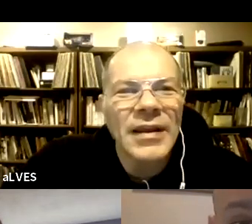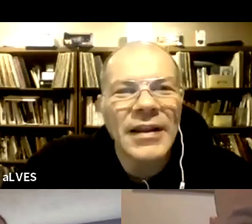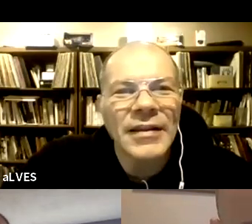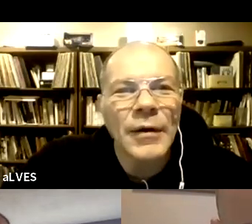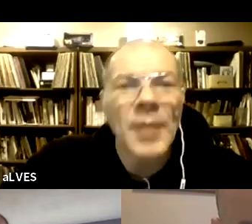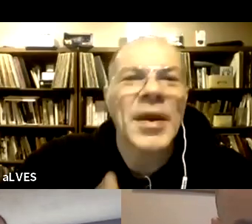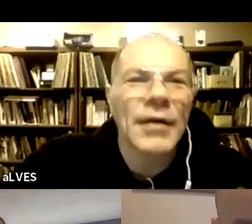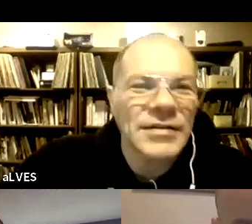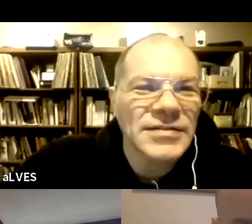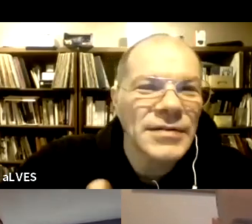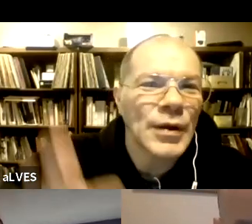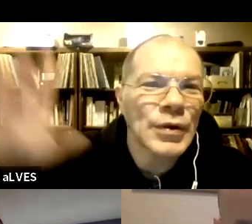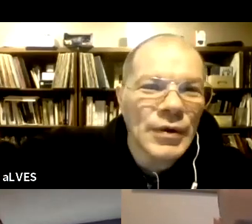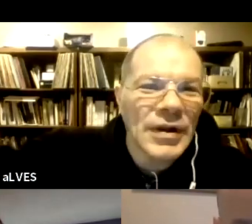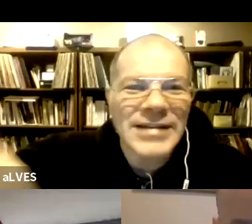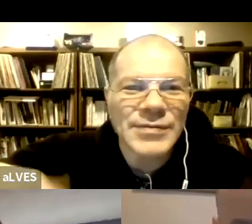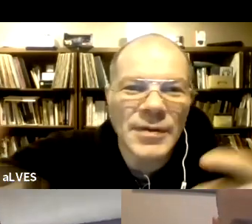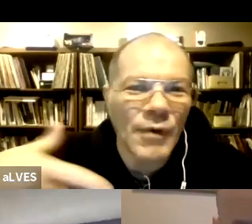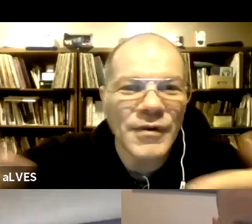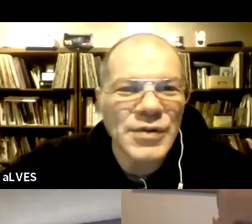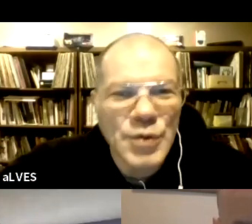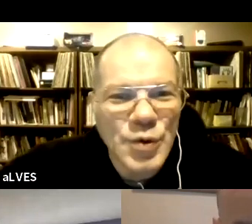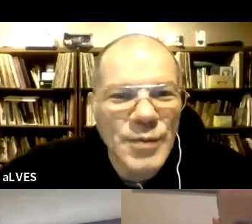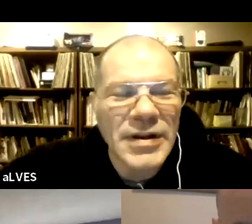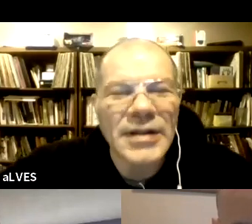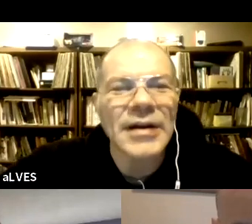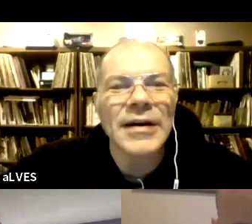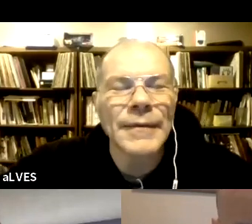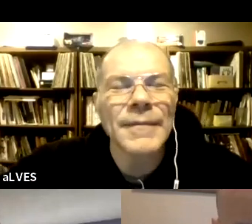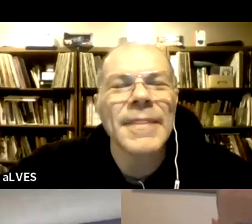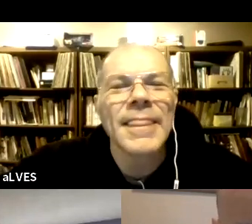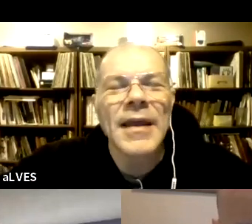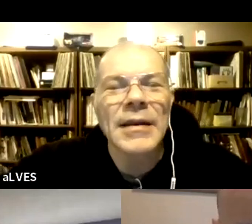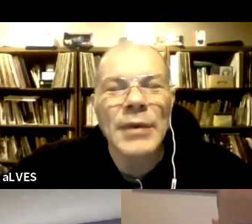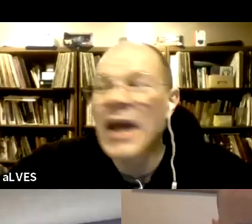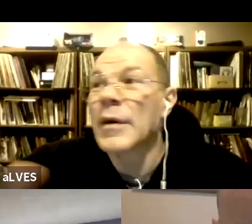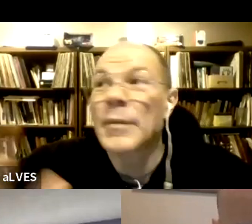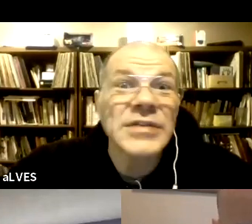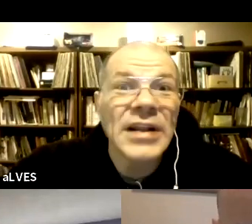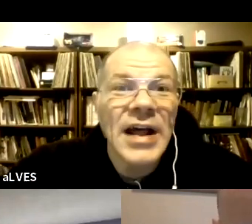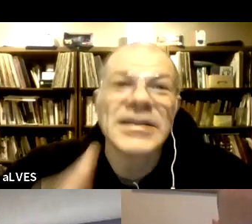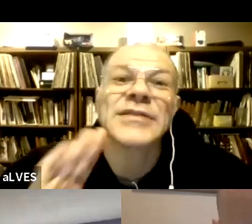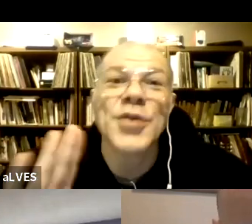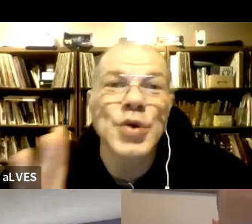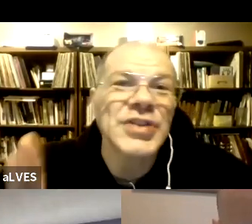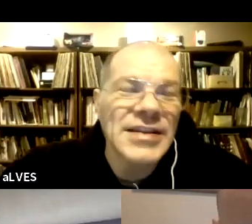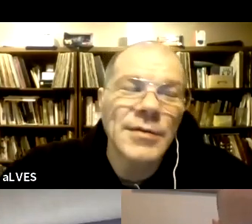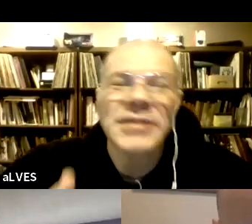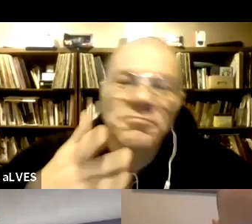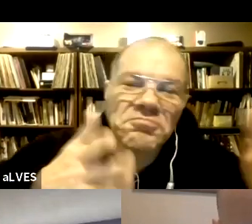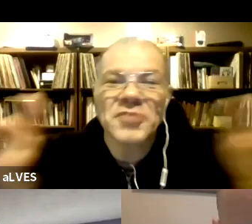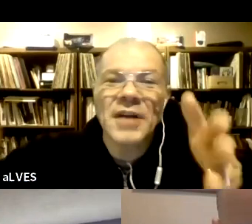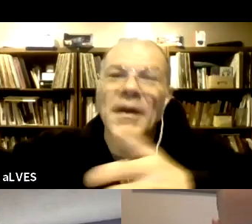a week, like the grandparents, do a class with him over Zoom, and then we have our music class. That's Thursday,